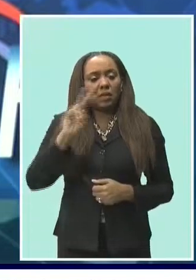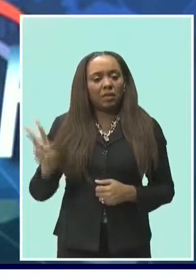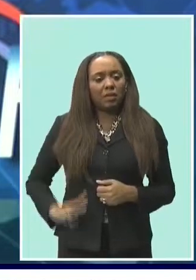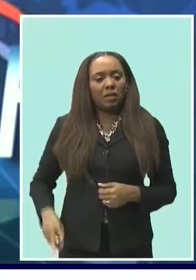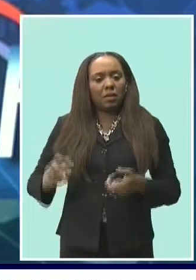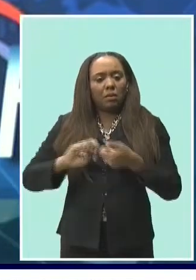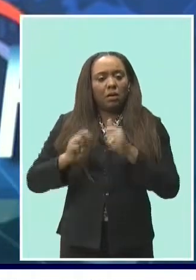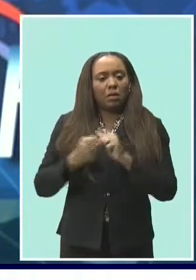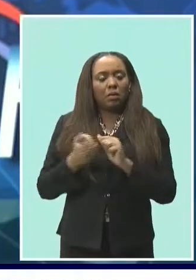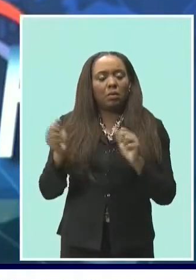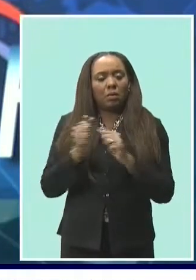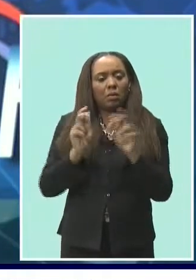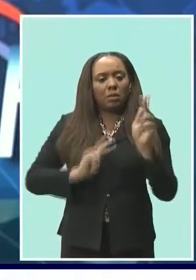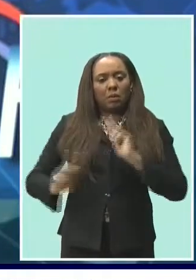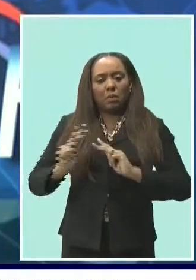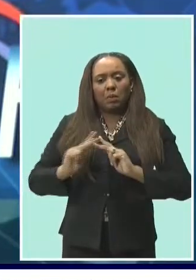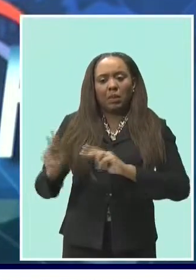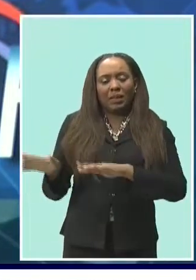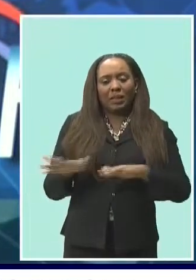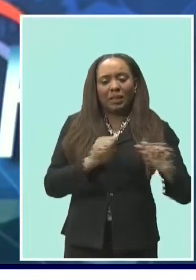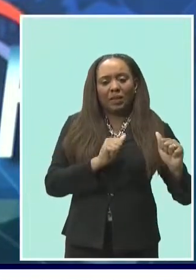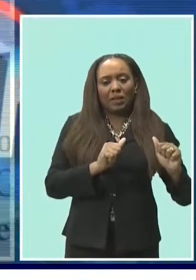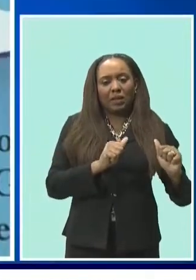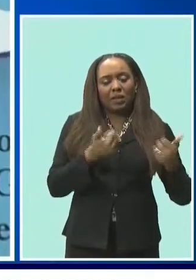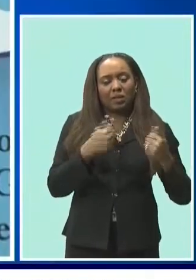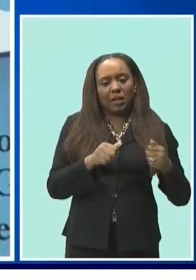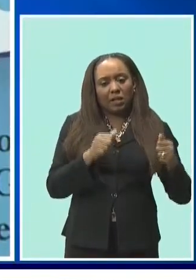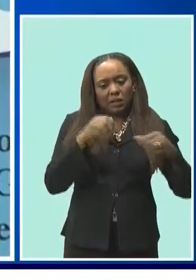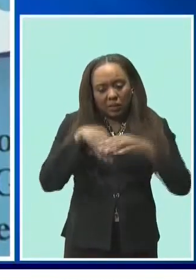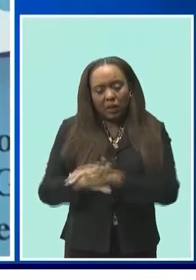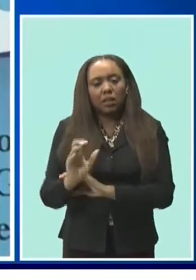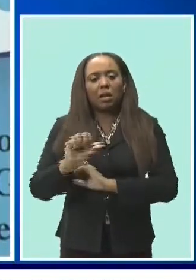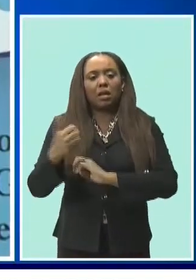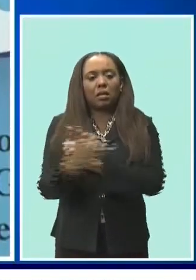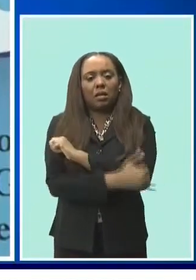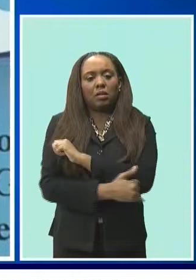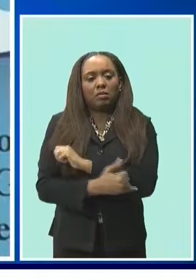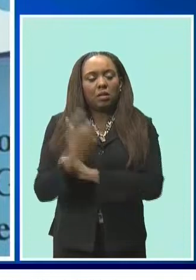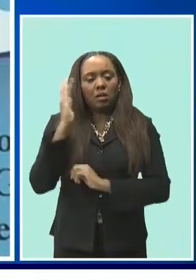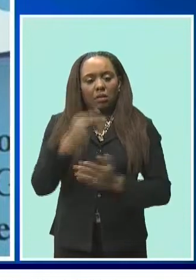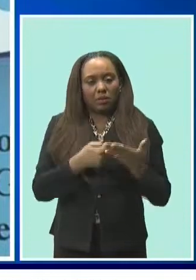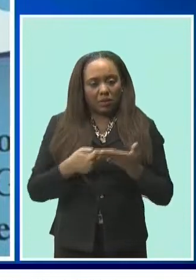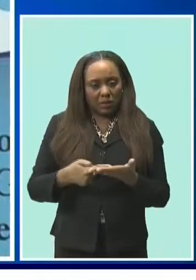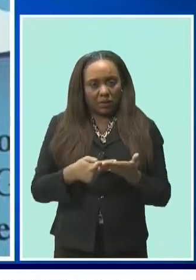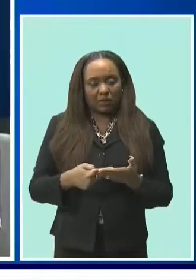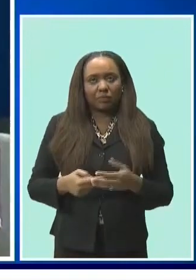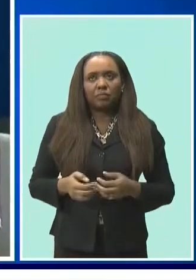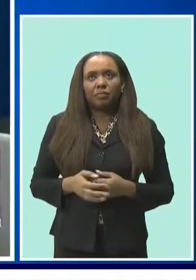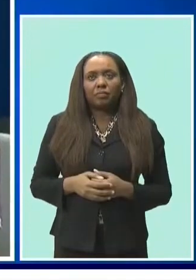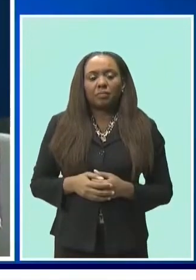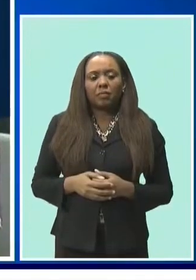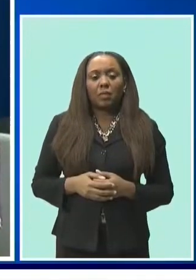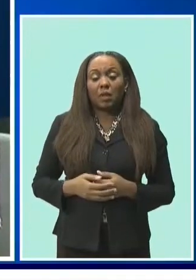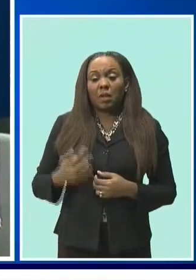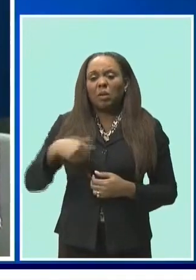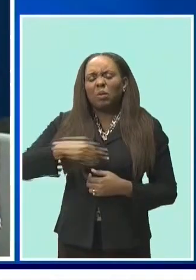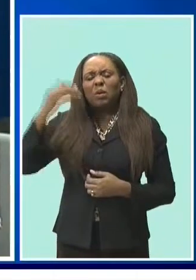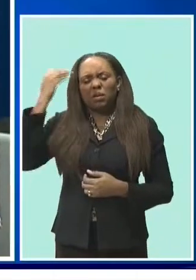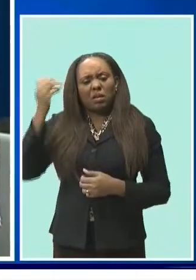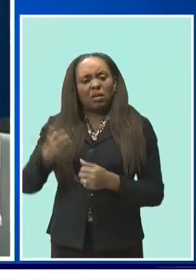the attention of Caribbean leaders. So we are apprised of what is going on, and is there a common position? I